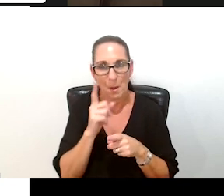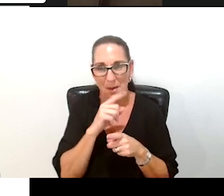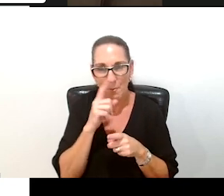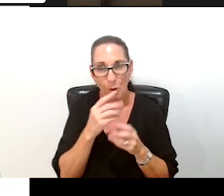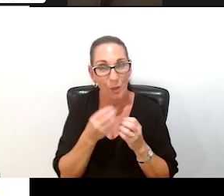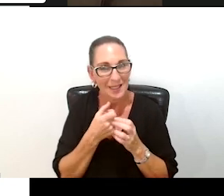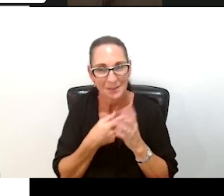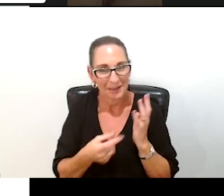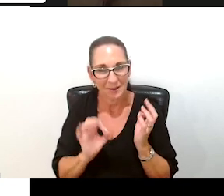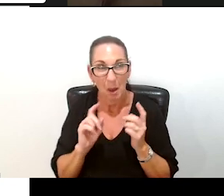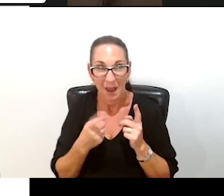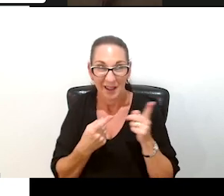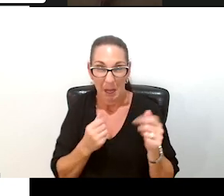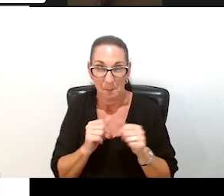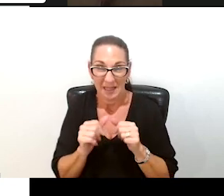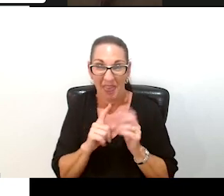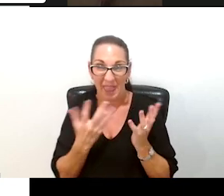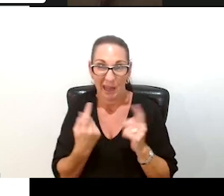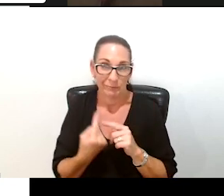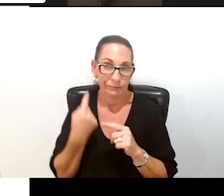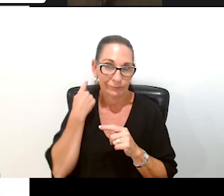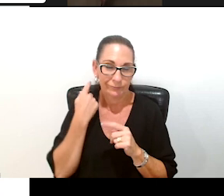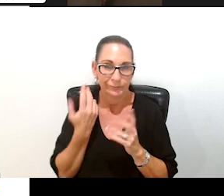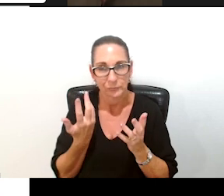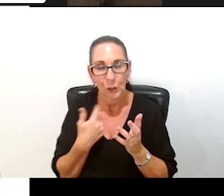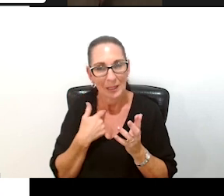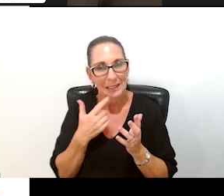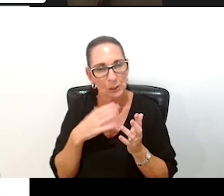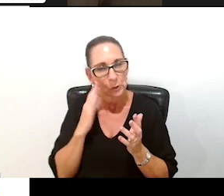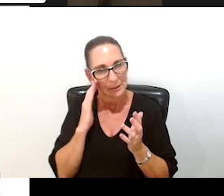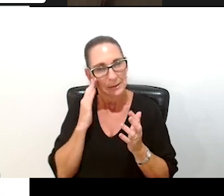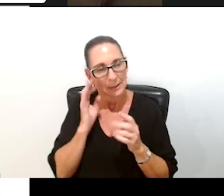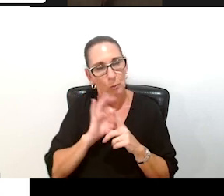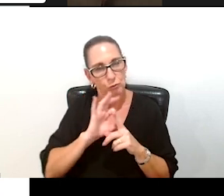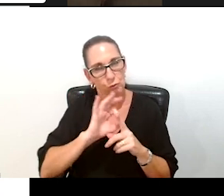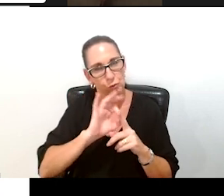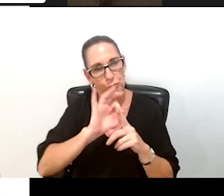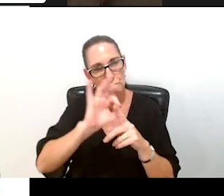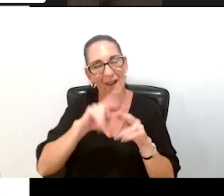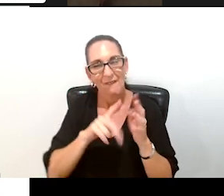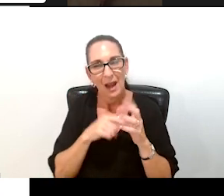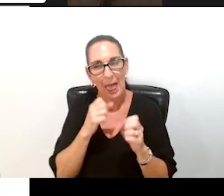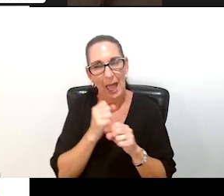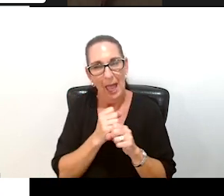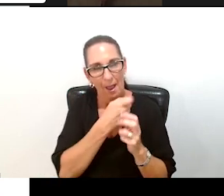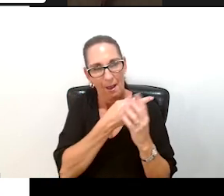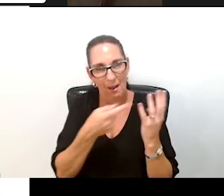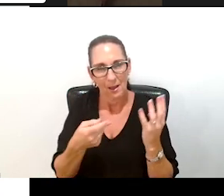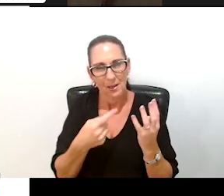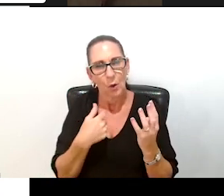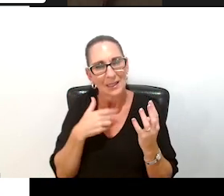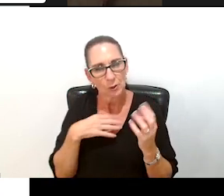anything we've had before. And so we need to continuously improve those flags and also make sure that we really